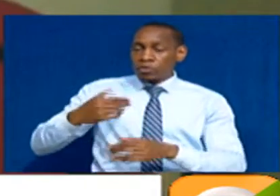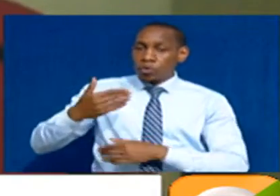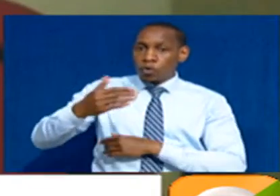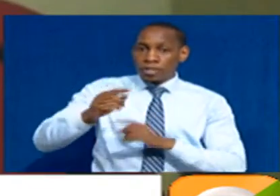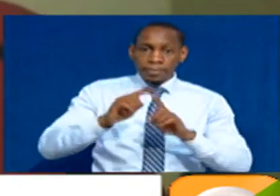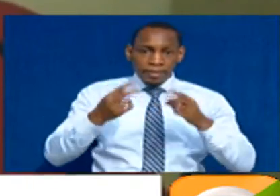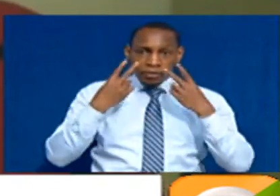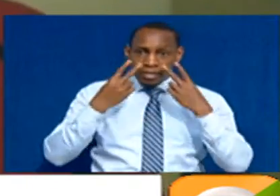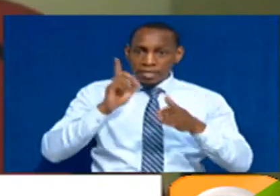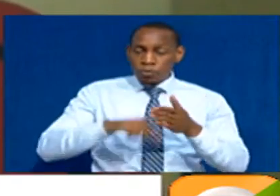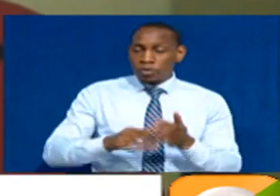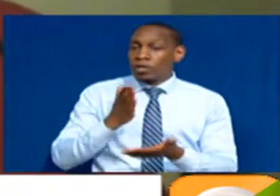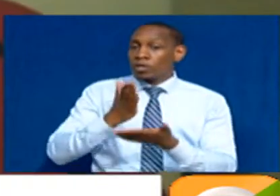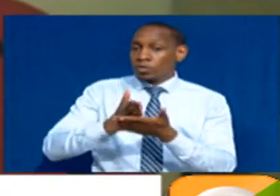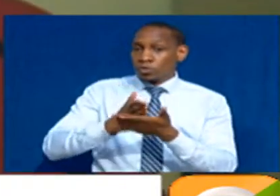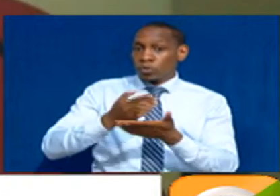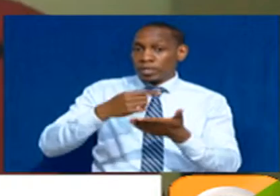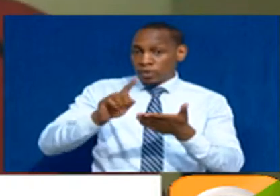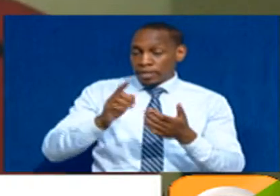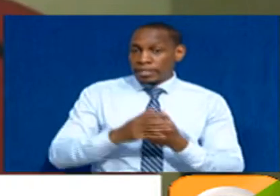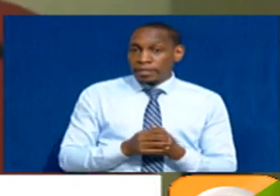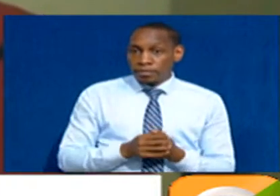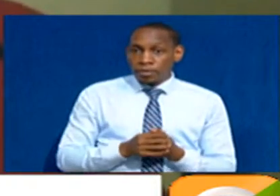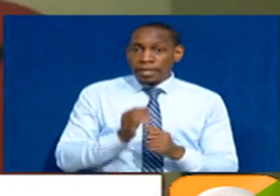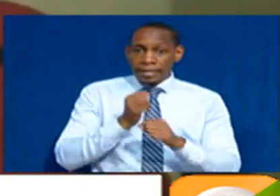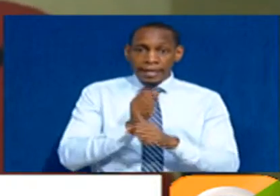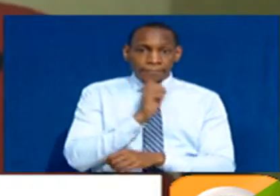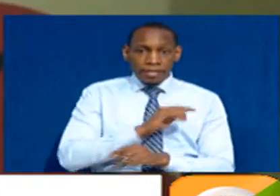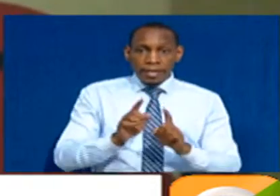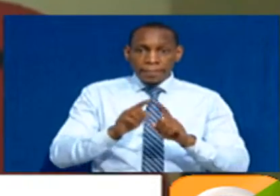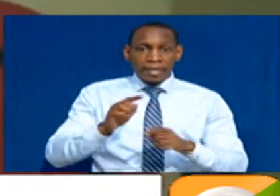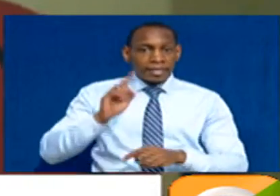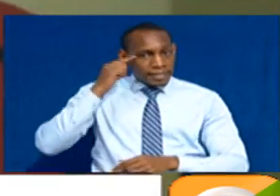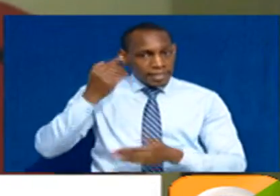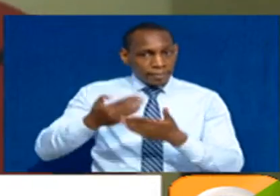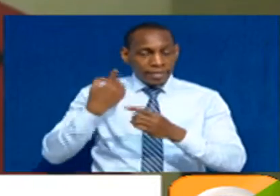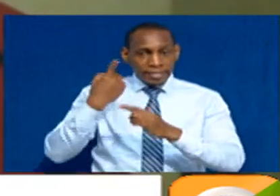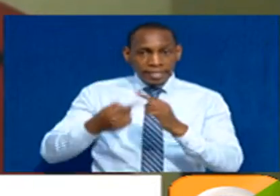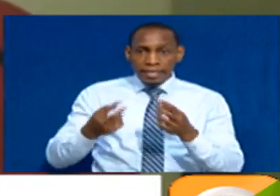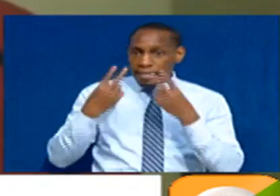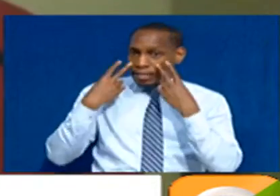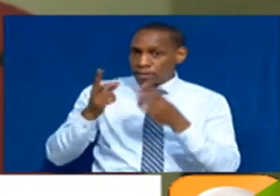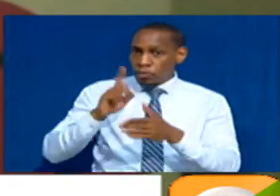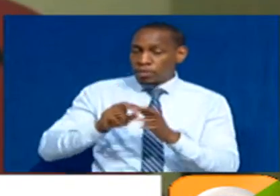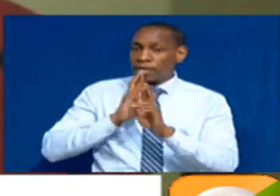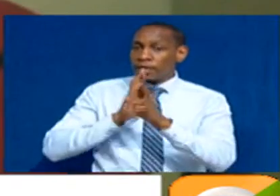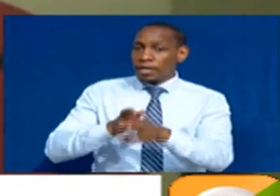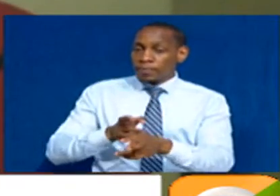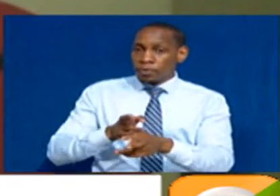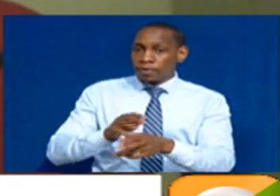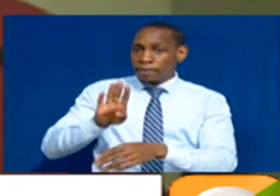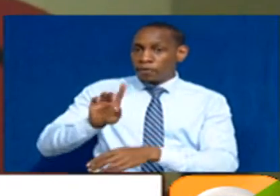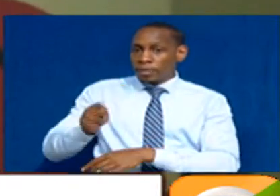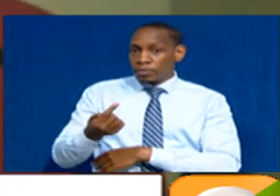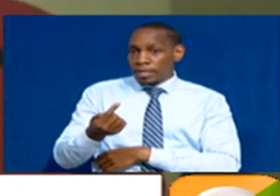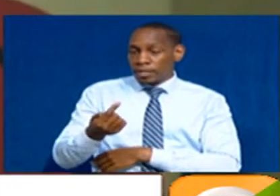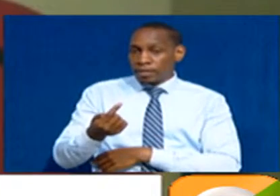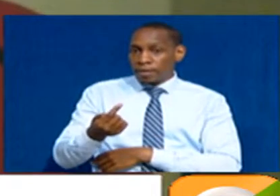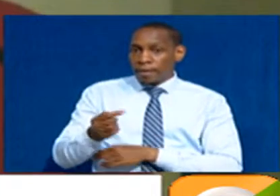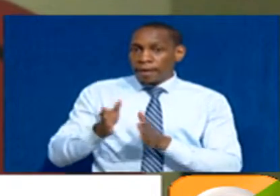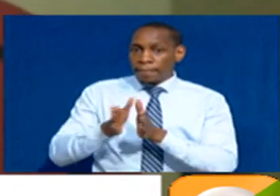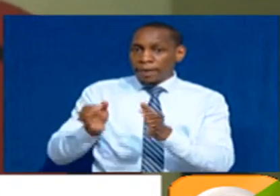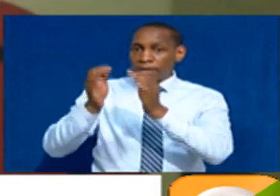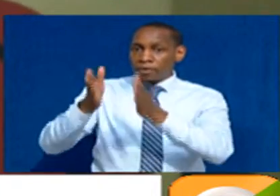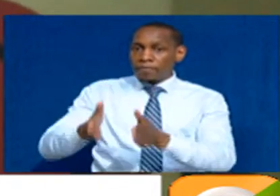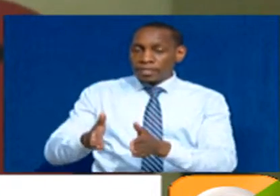we've seen that, yes, that has been done, though I think last year I saw almost a report that almost 4,000